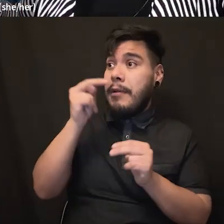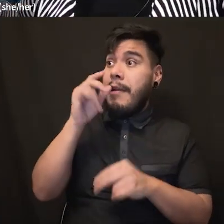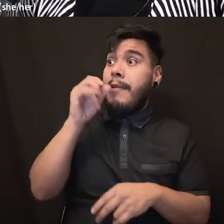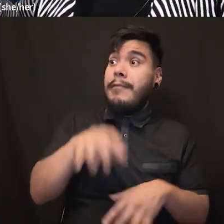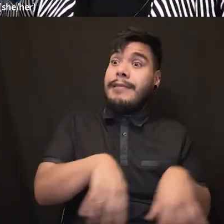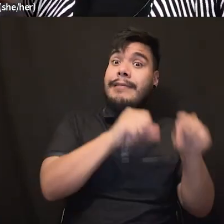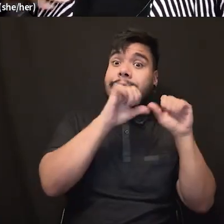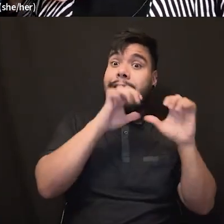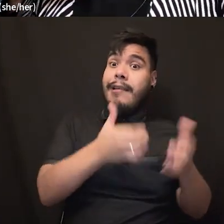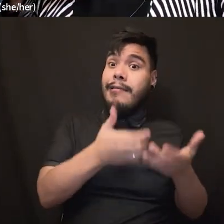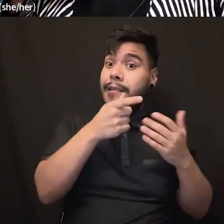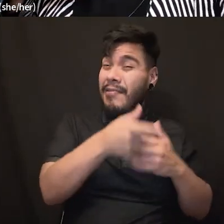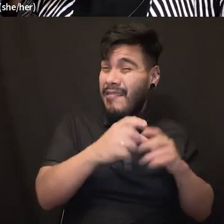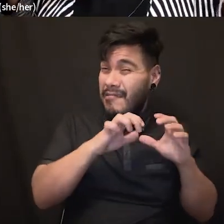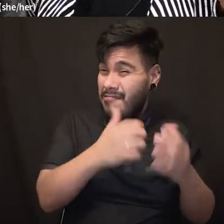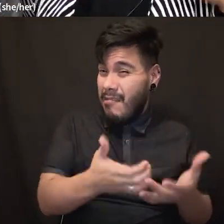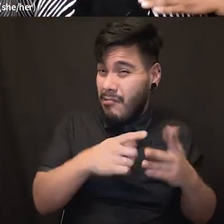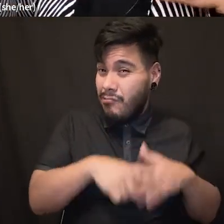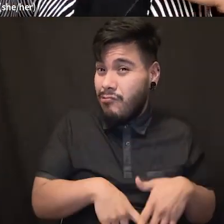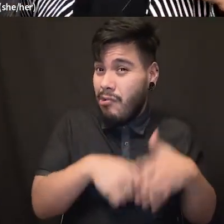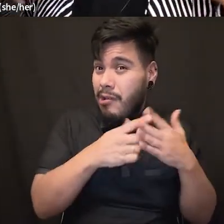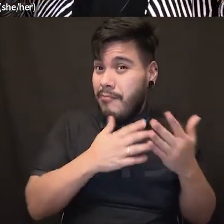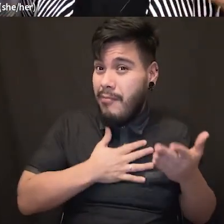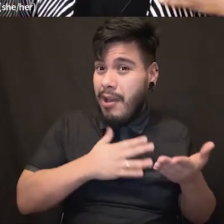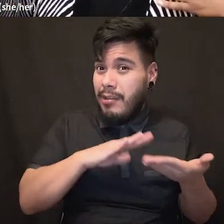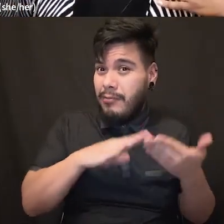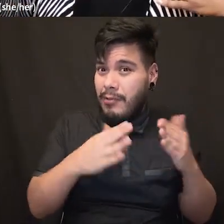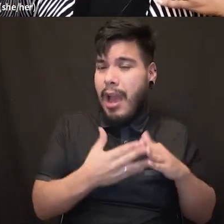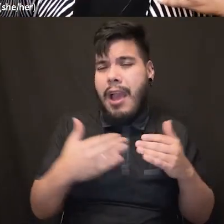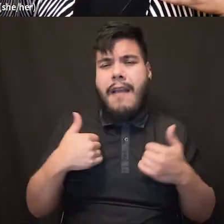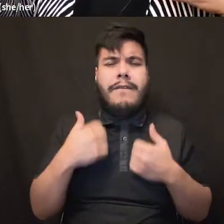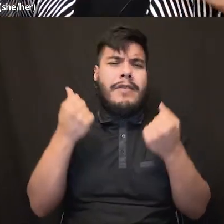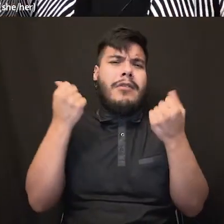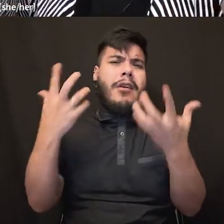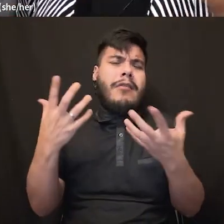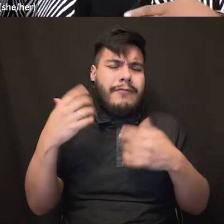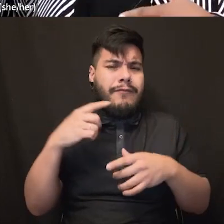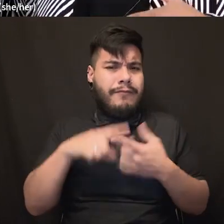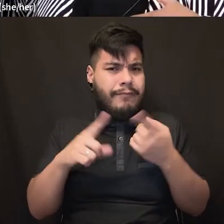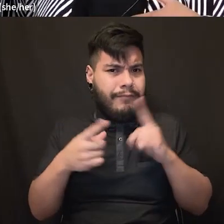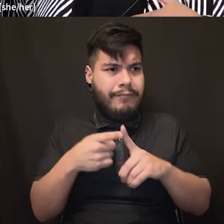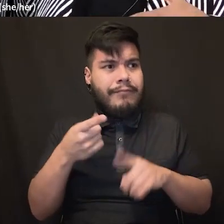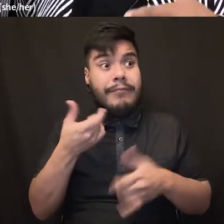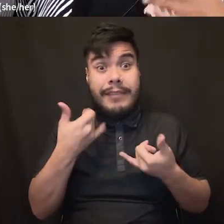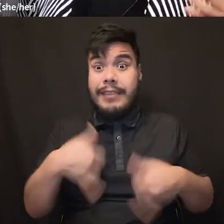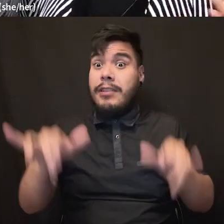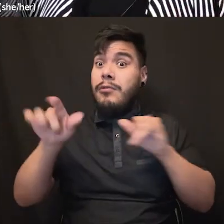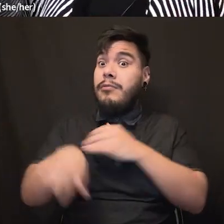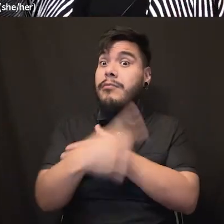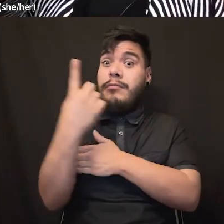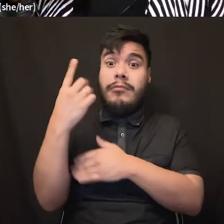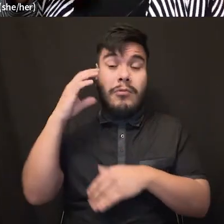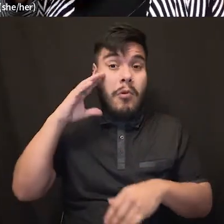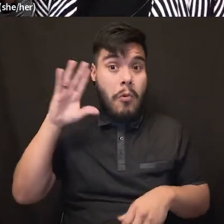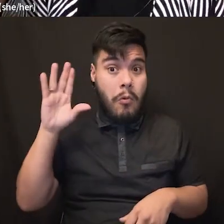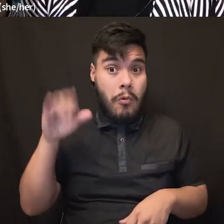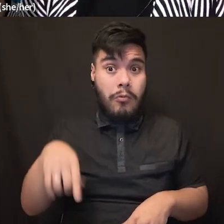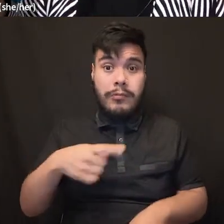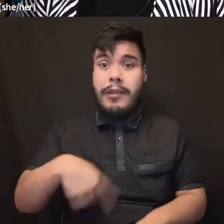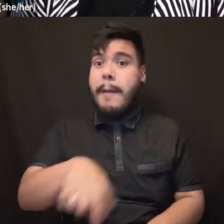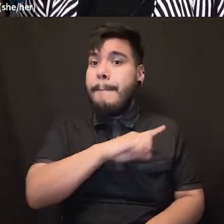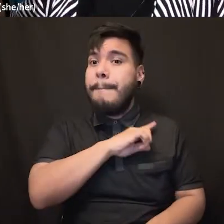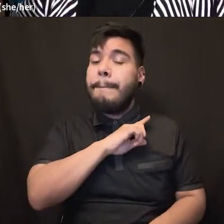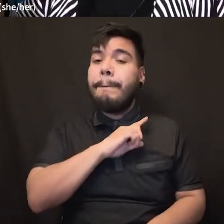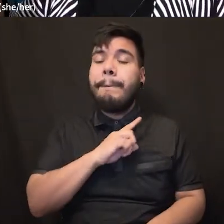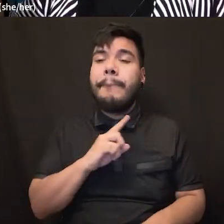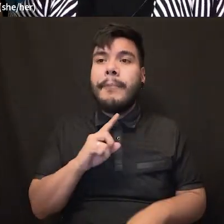community for me. So I, you know, I have a lot of friends who I know still from that class. So I was not going